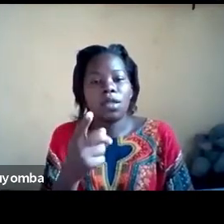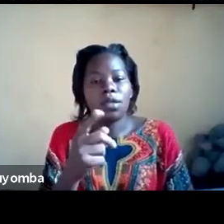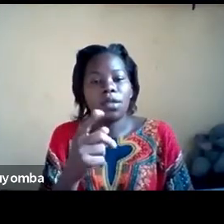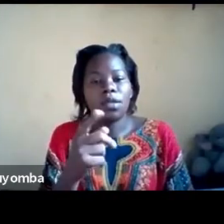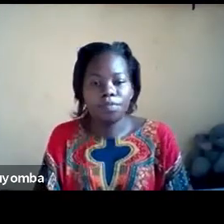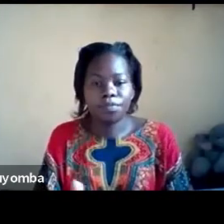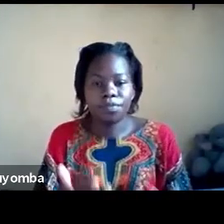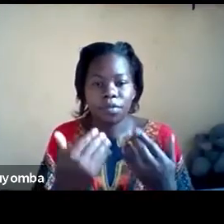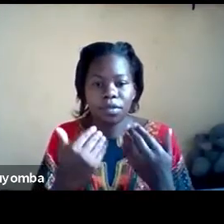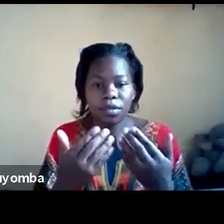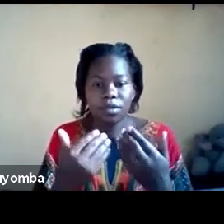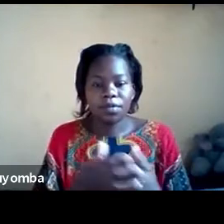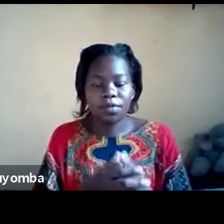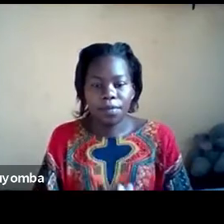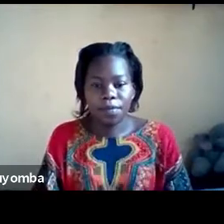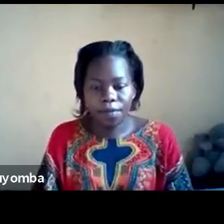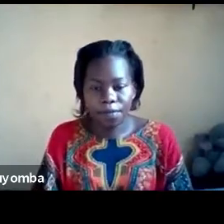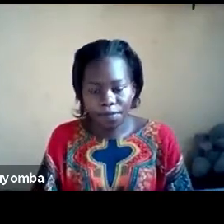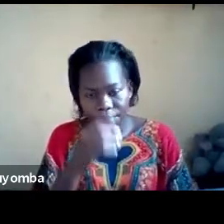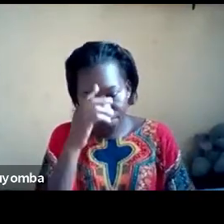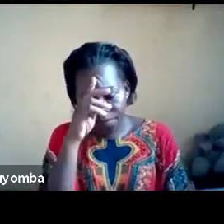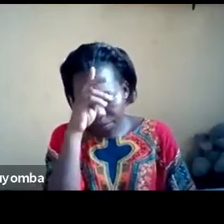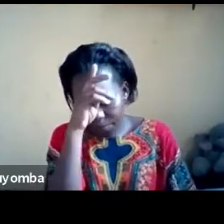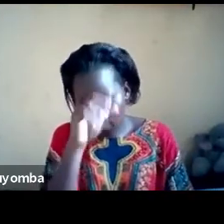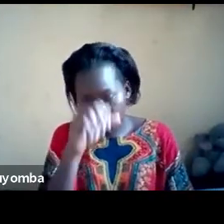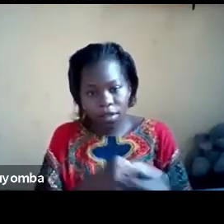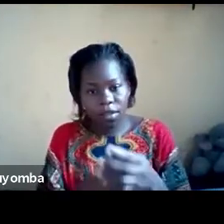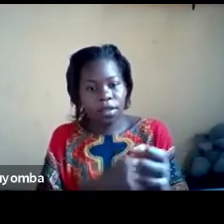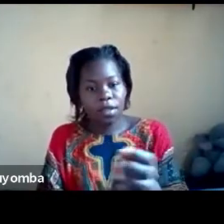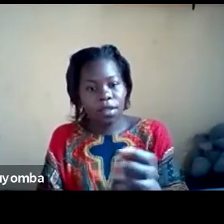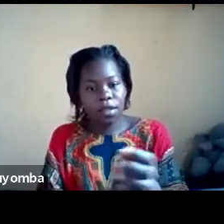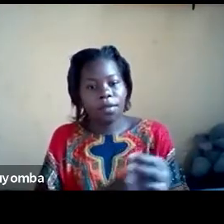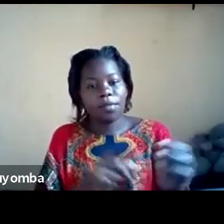I'm not mistaken, the support that you've had from the UNDP, but you're welcome to throw more light on that one.